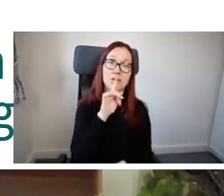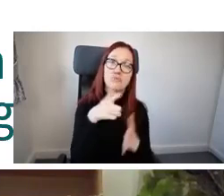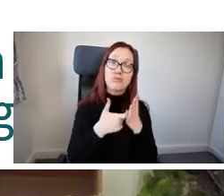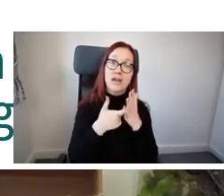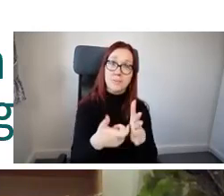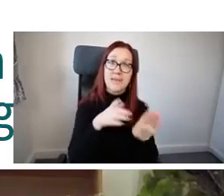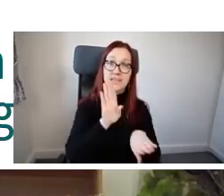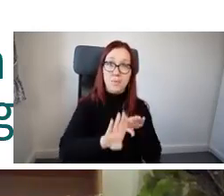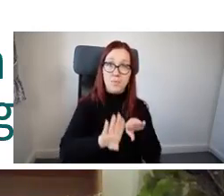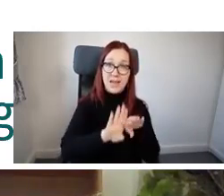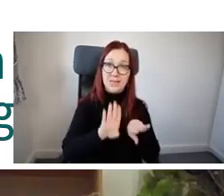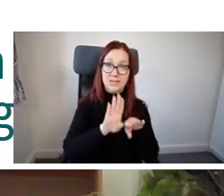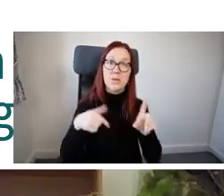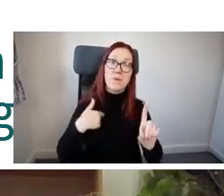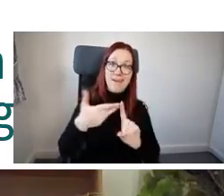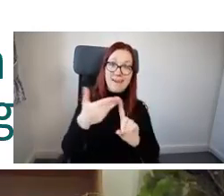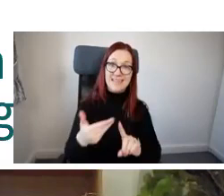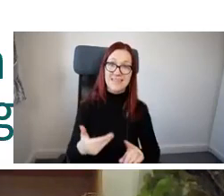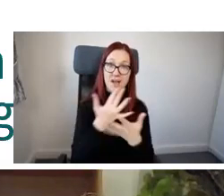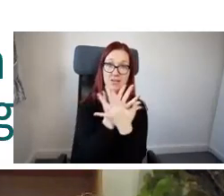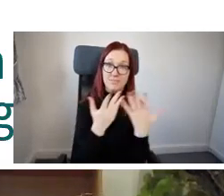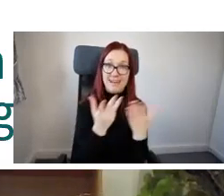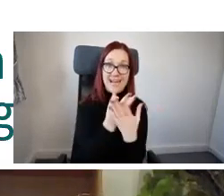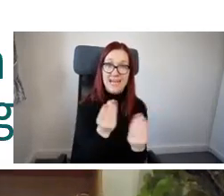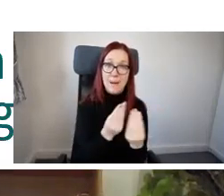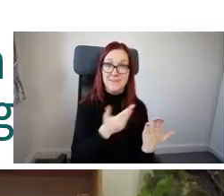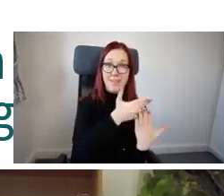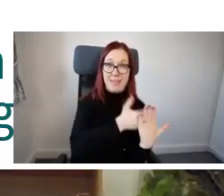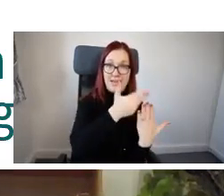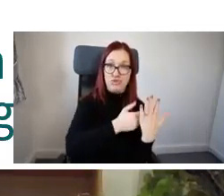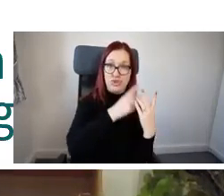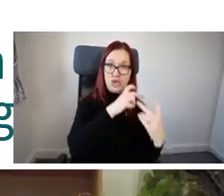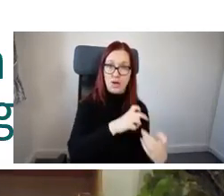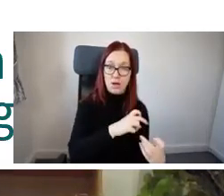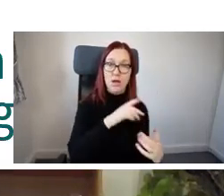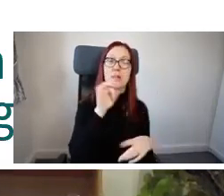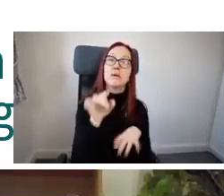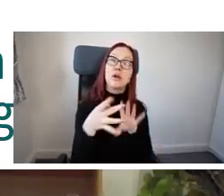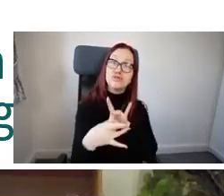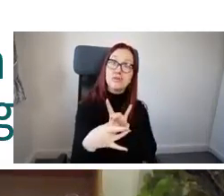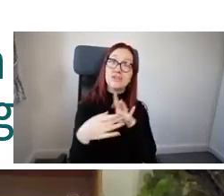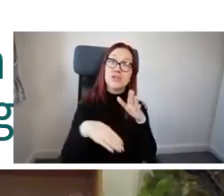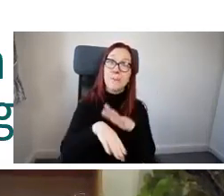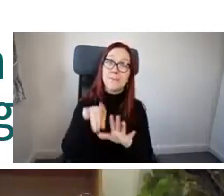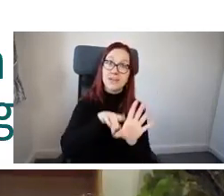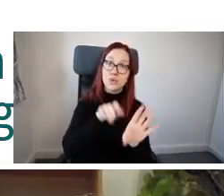a number of gaps in the literature. So for example, relationships in youth settings.